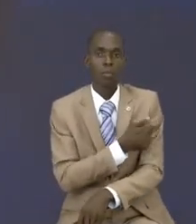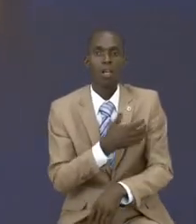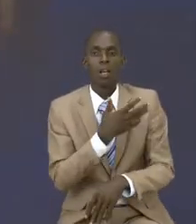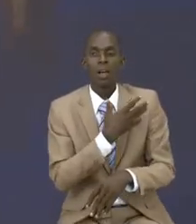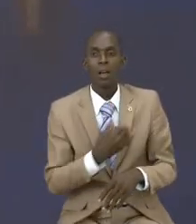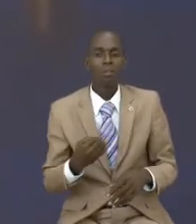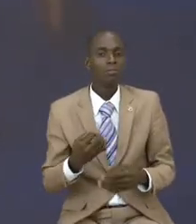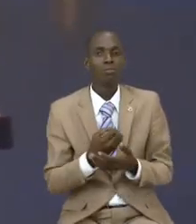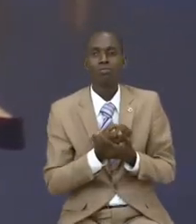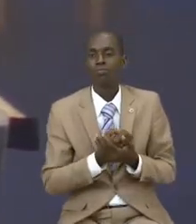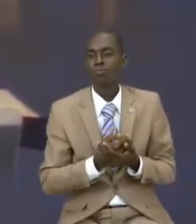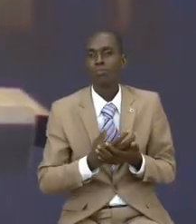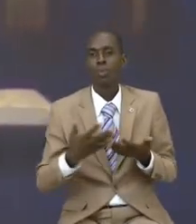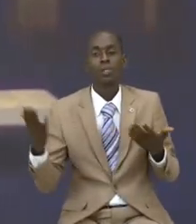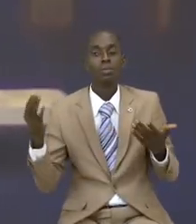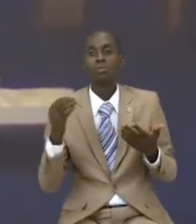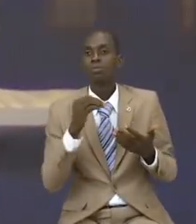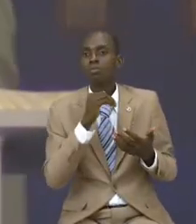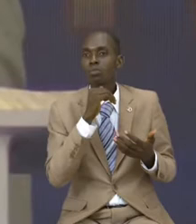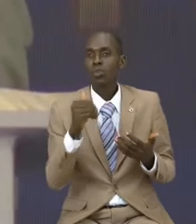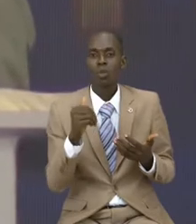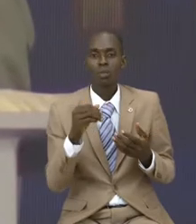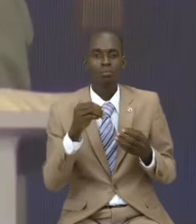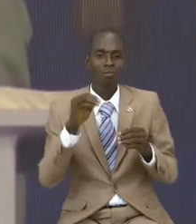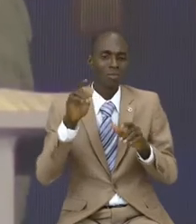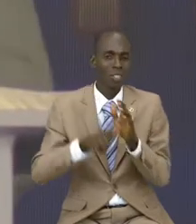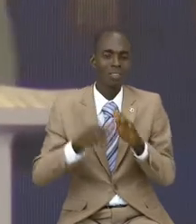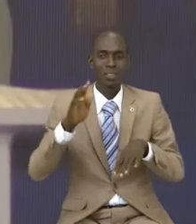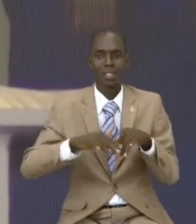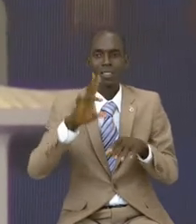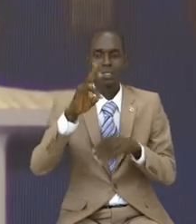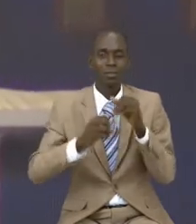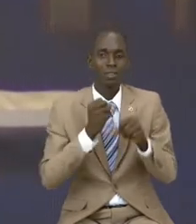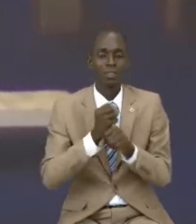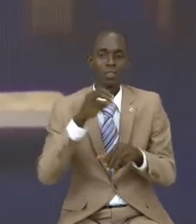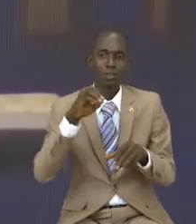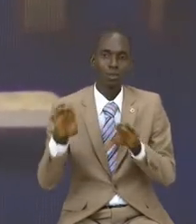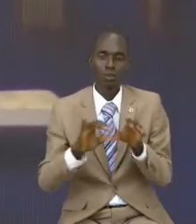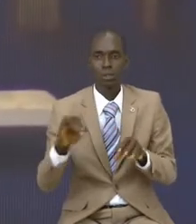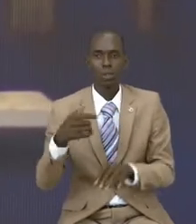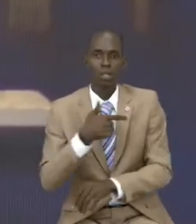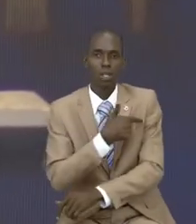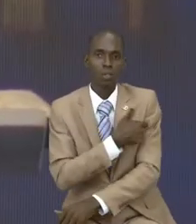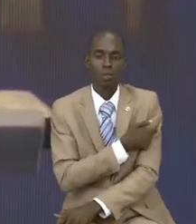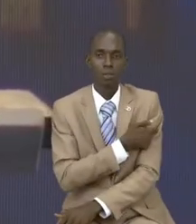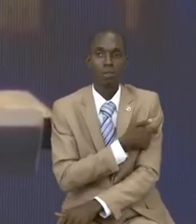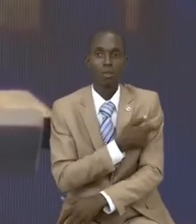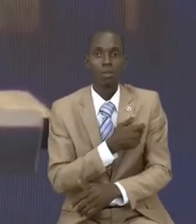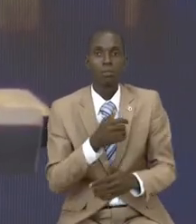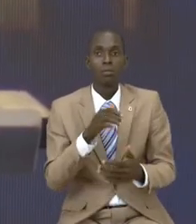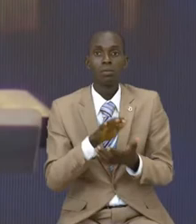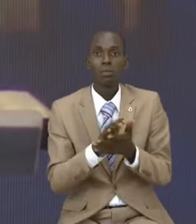wasted not less than 7 years. Drugs. Became a